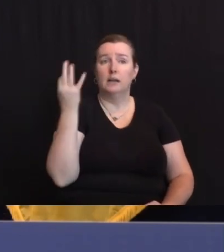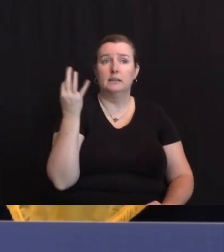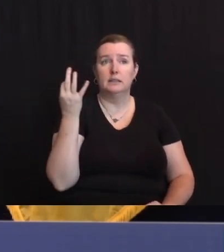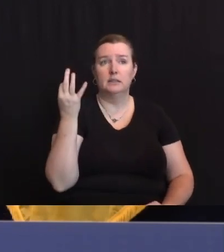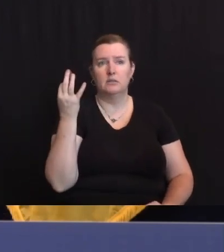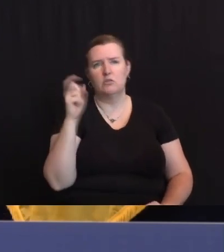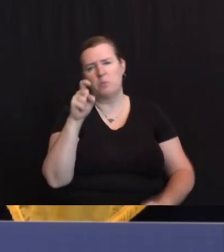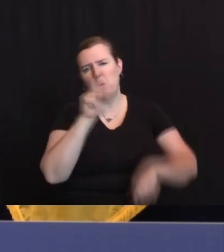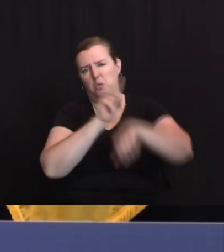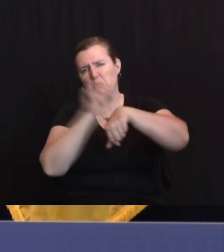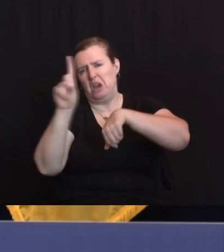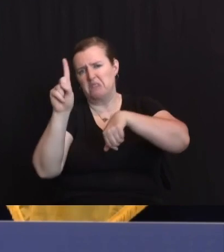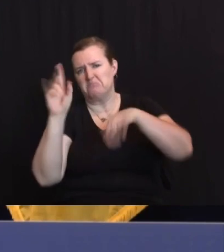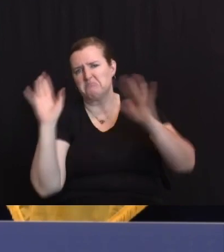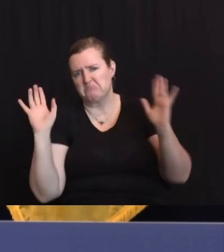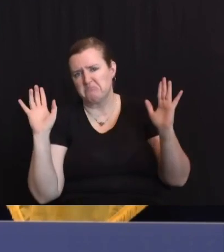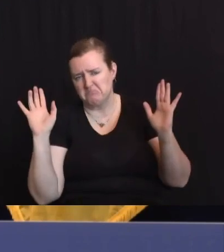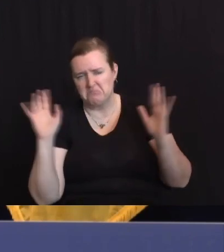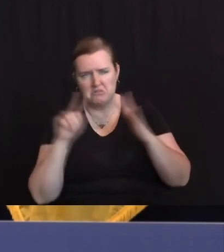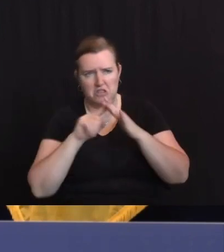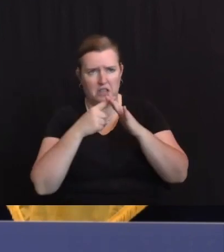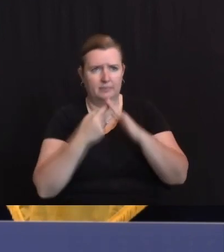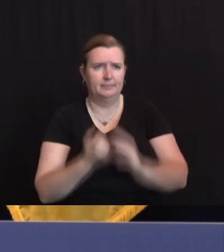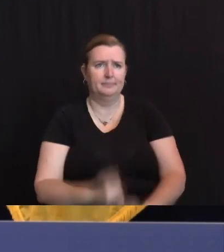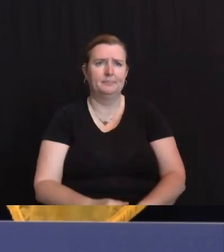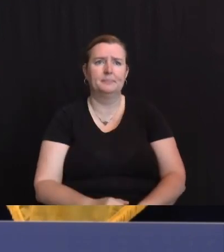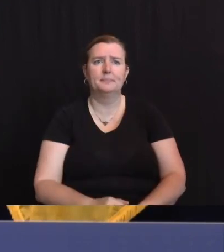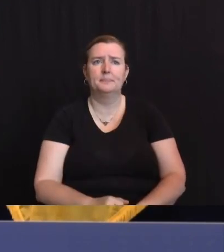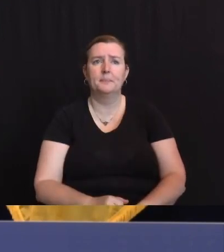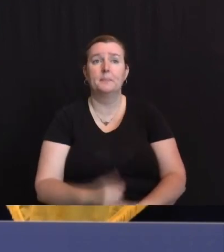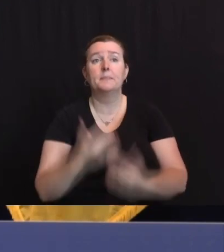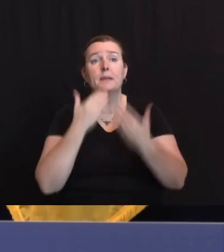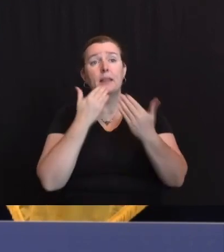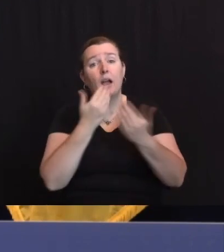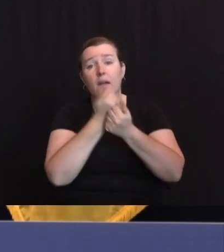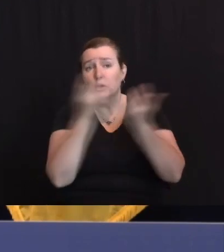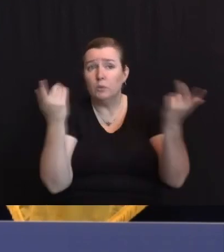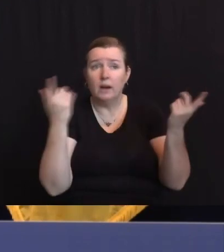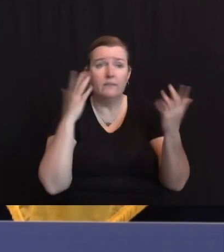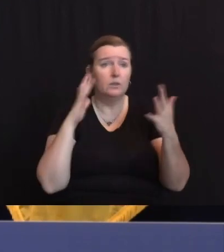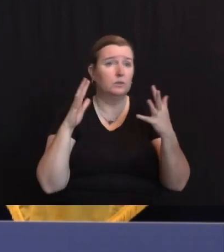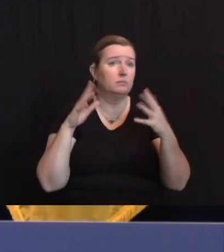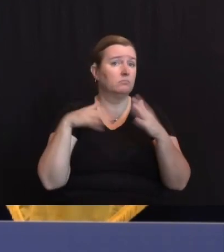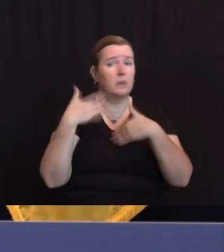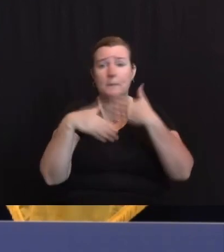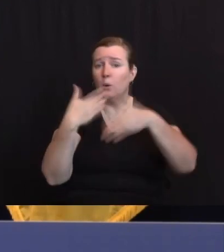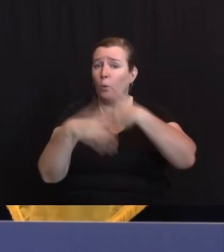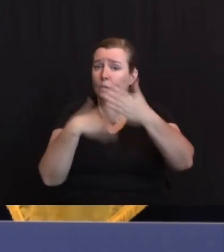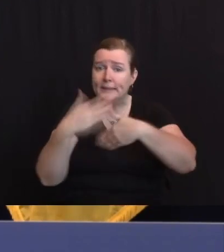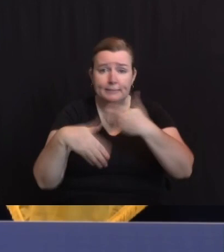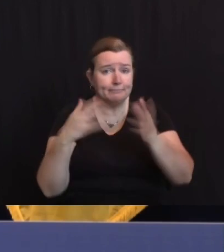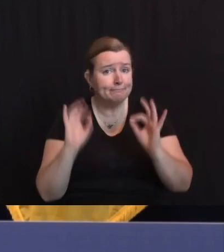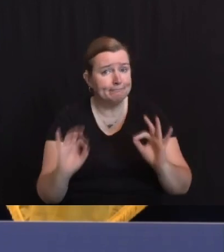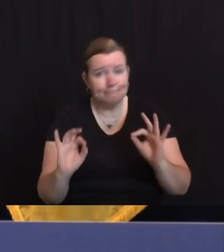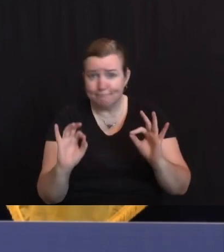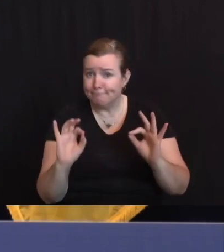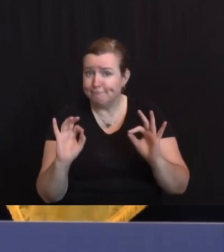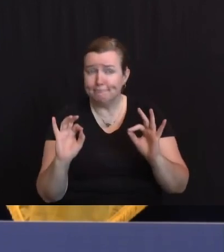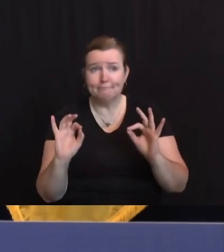o'clock. And again, thanks to everybody for everything you've done. Just, again, kind of a theme